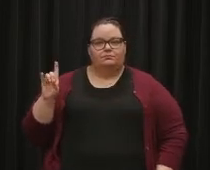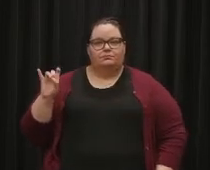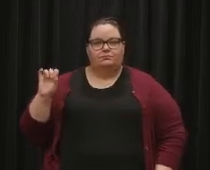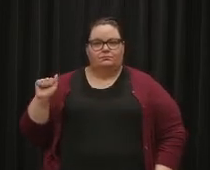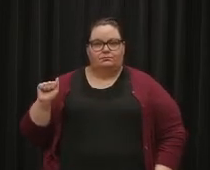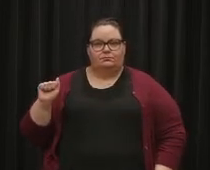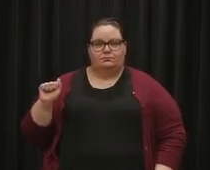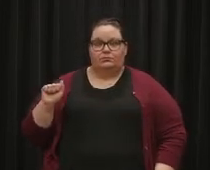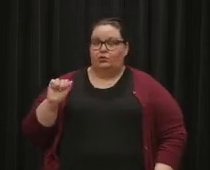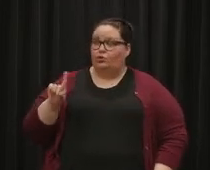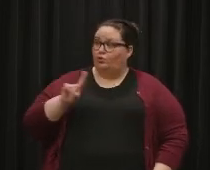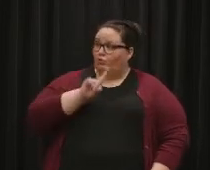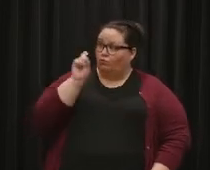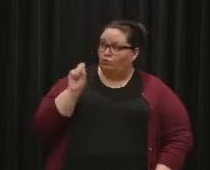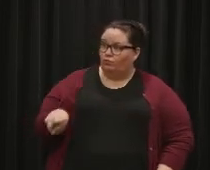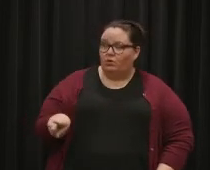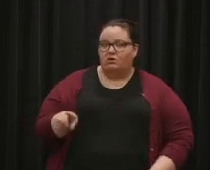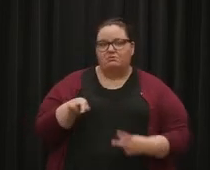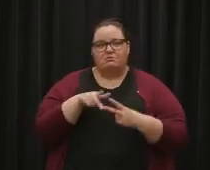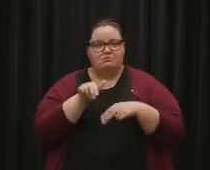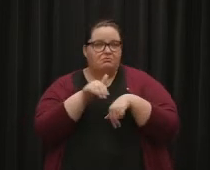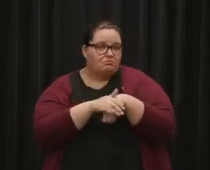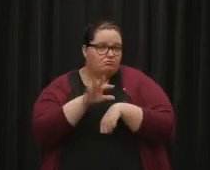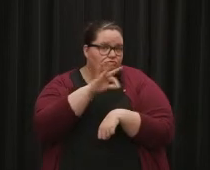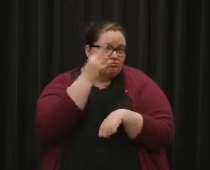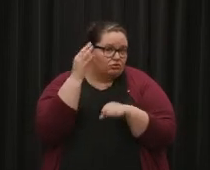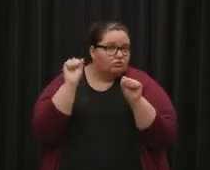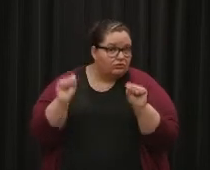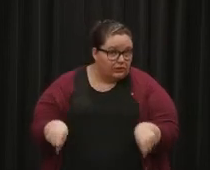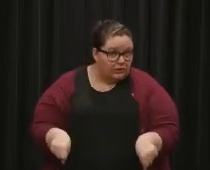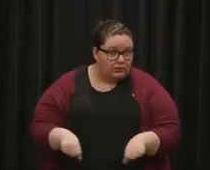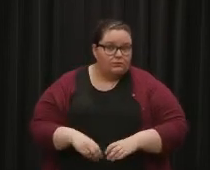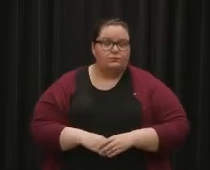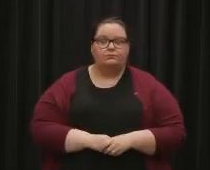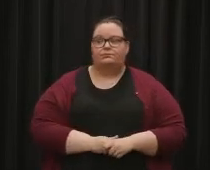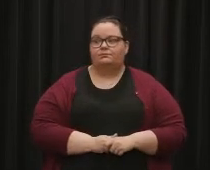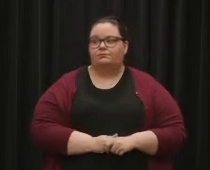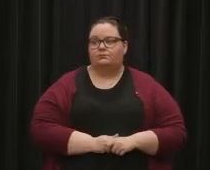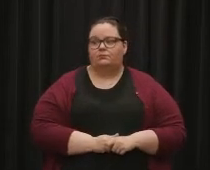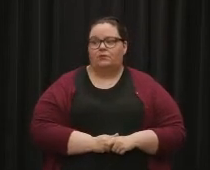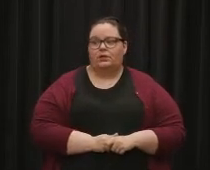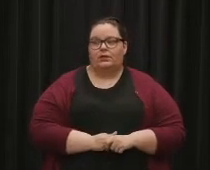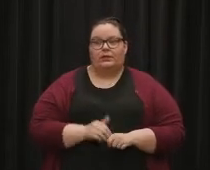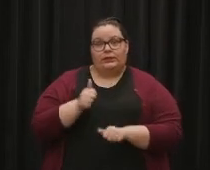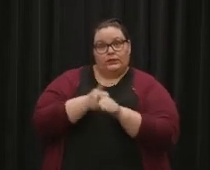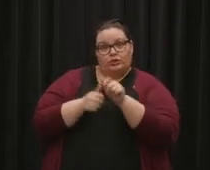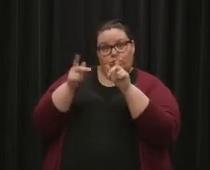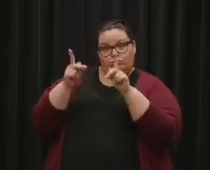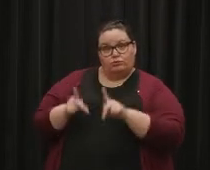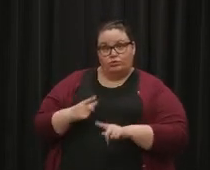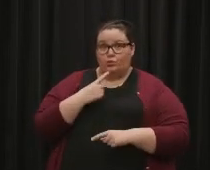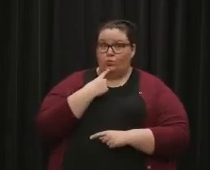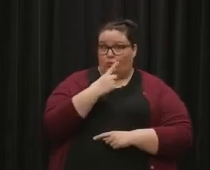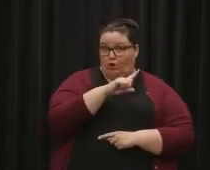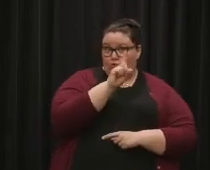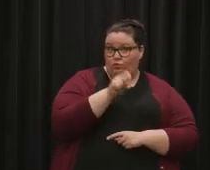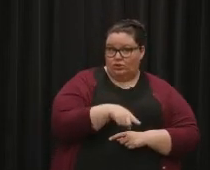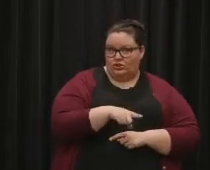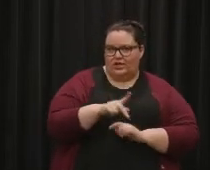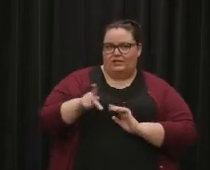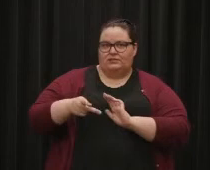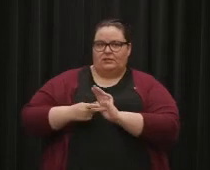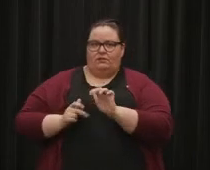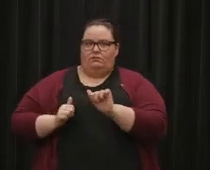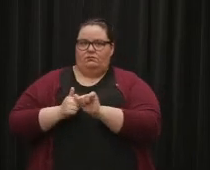You have the right to pose your question in the language of your choice. Each reporter will have one question and a